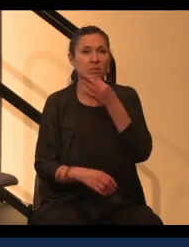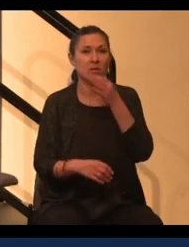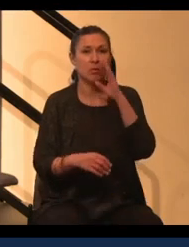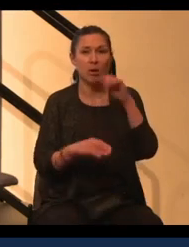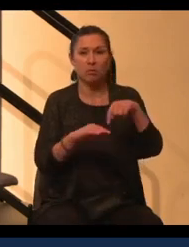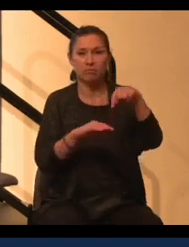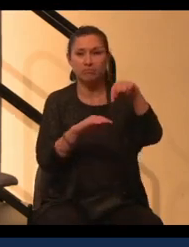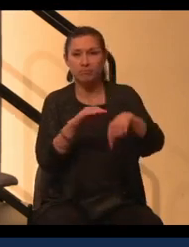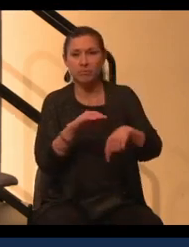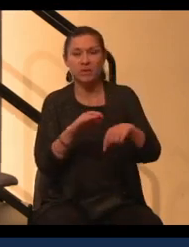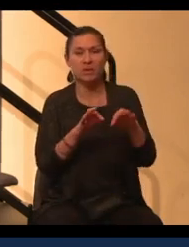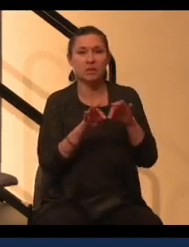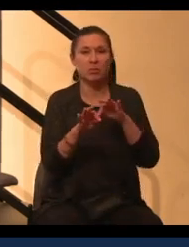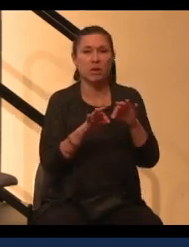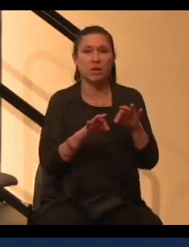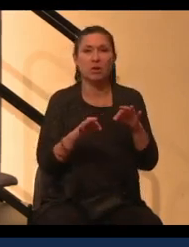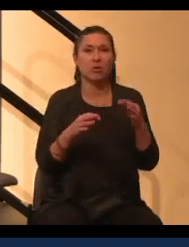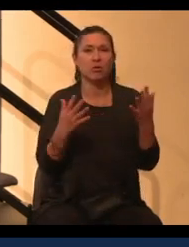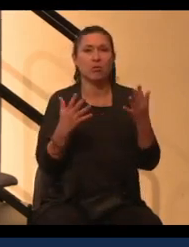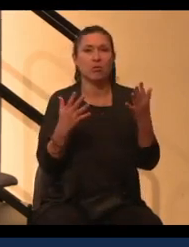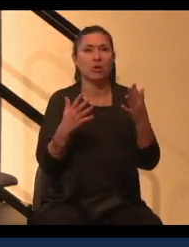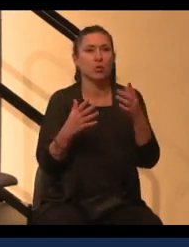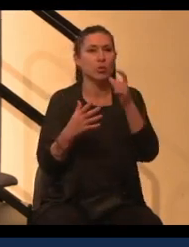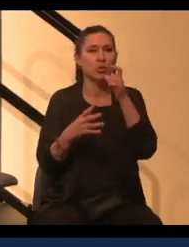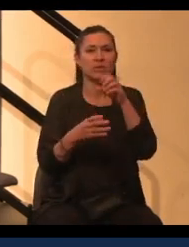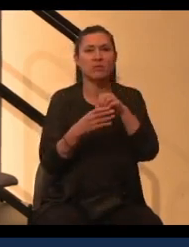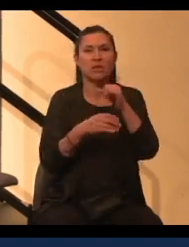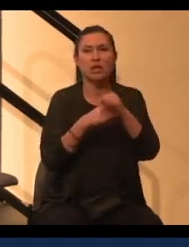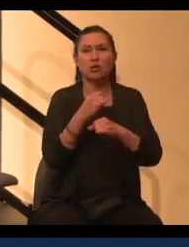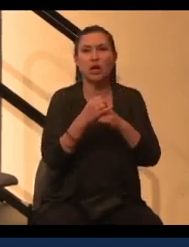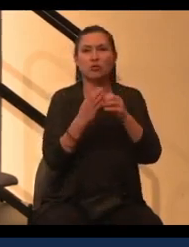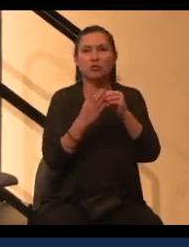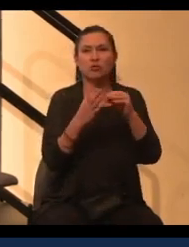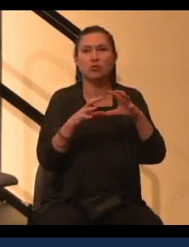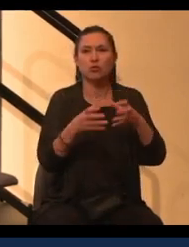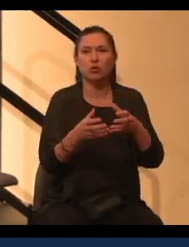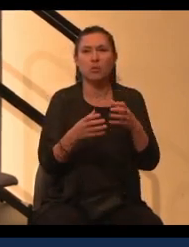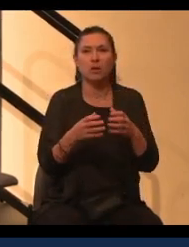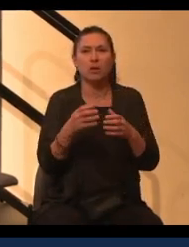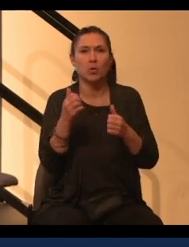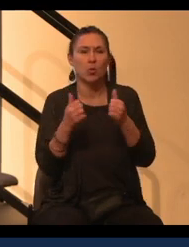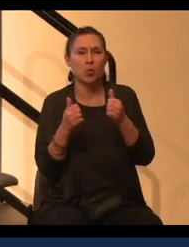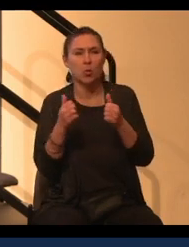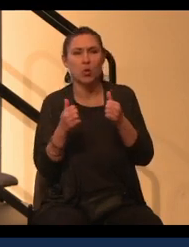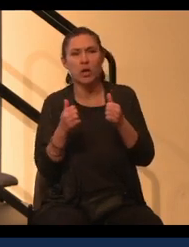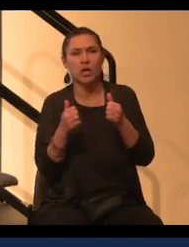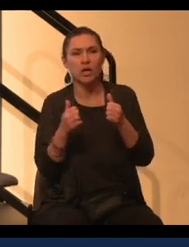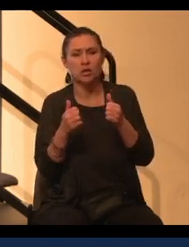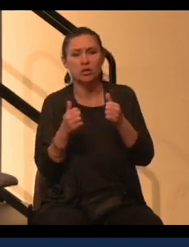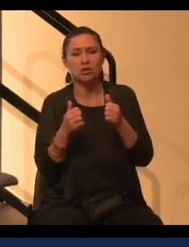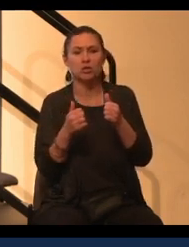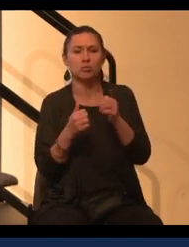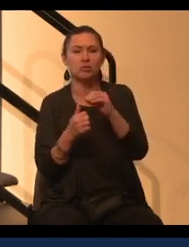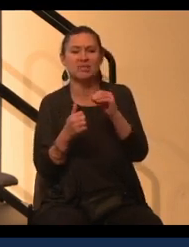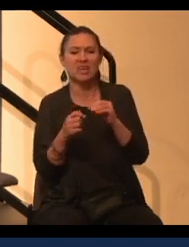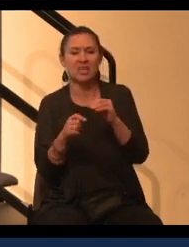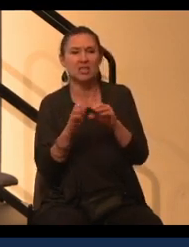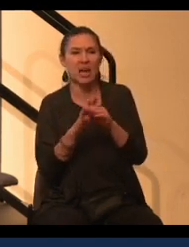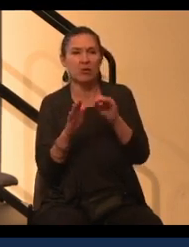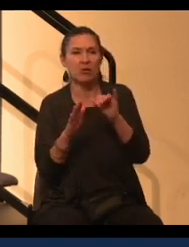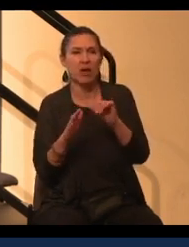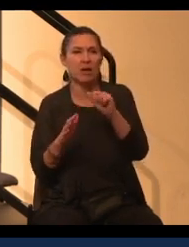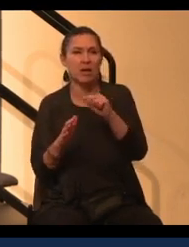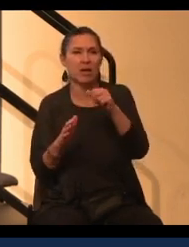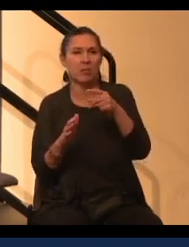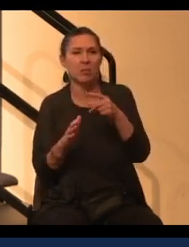what composes our international student population and what parts are Asian, Pacific Islander, and Middle